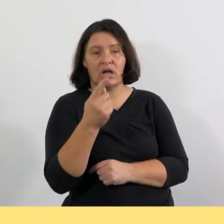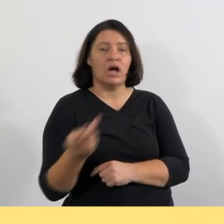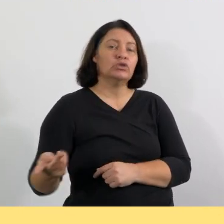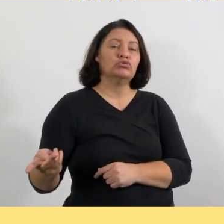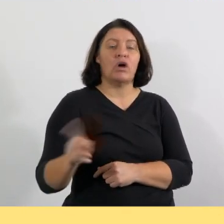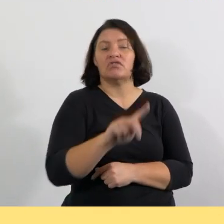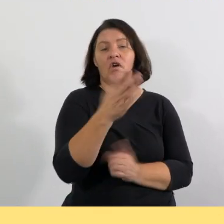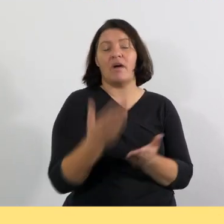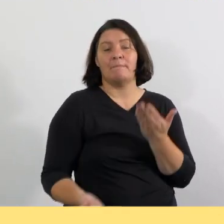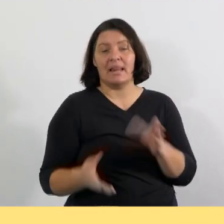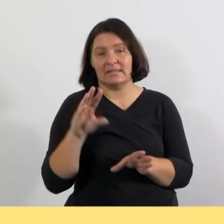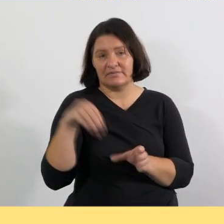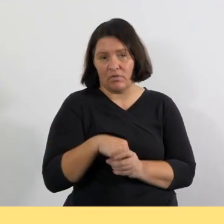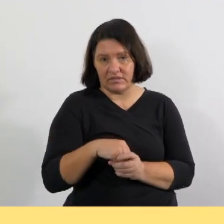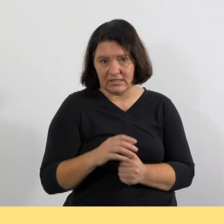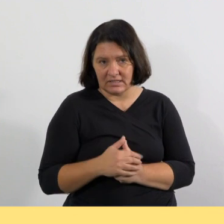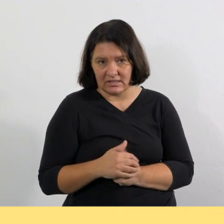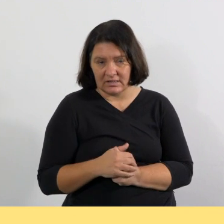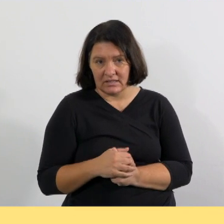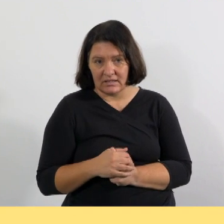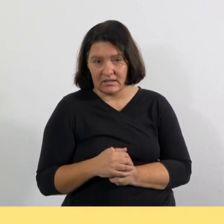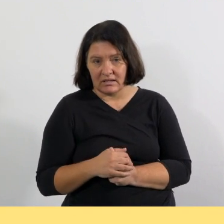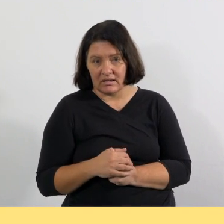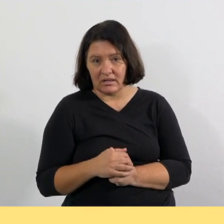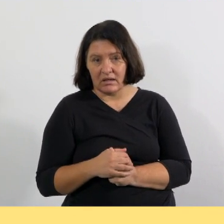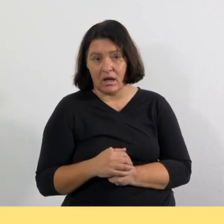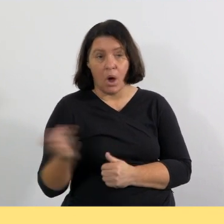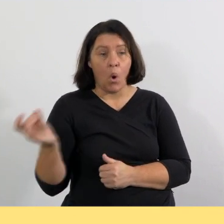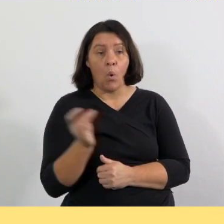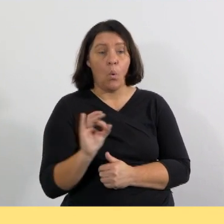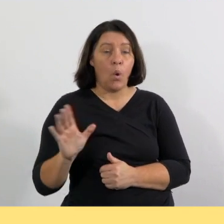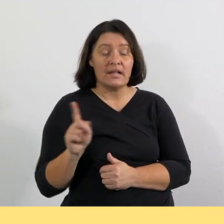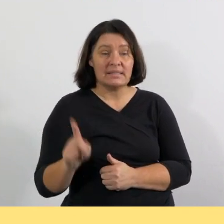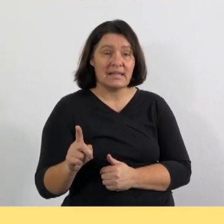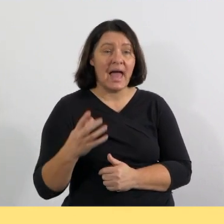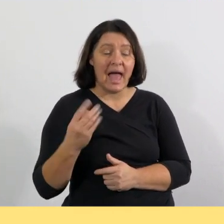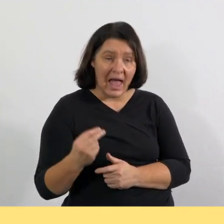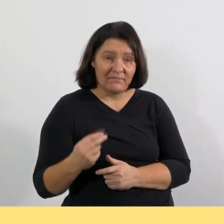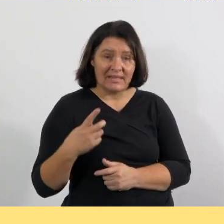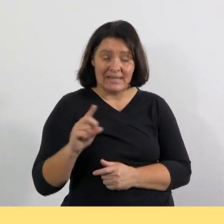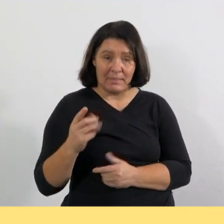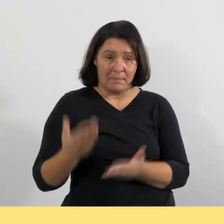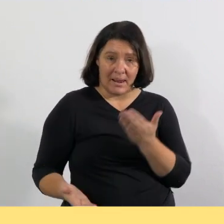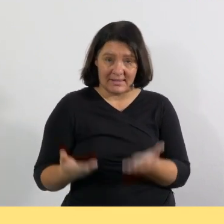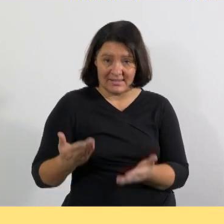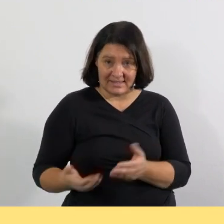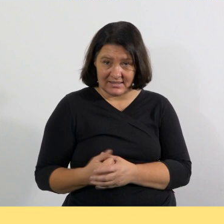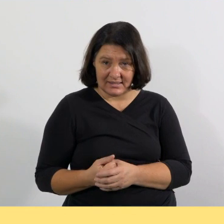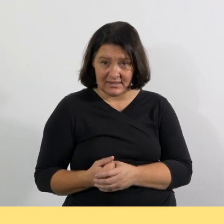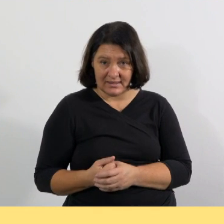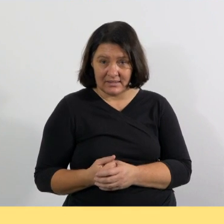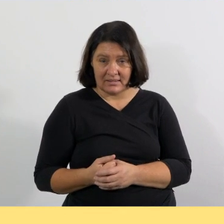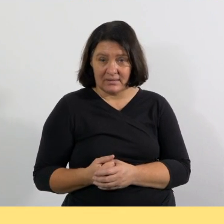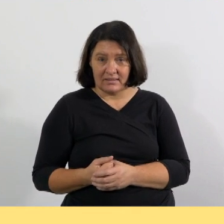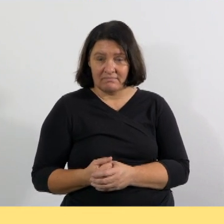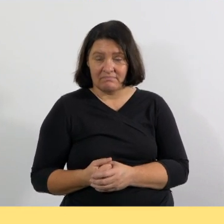the transfer of this balance included? Once your creditor has a debit balance,